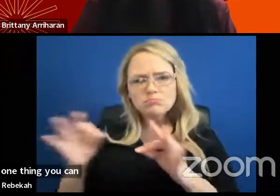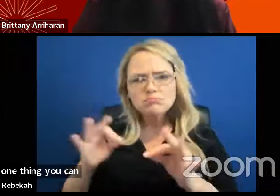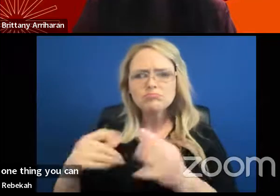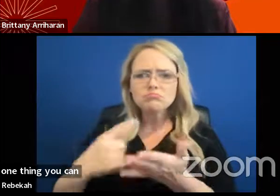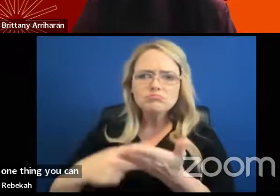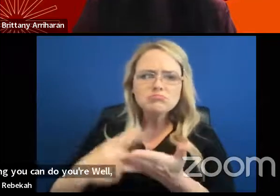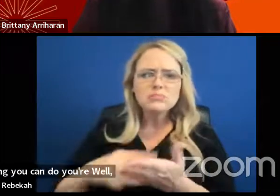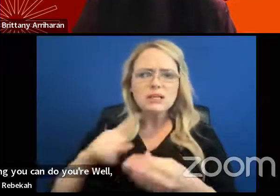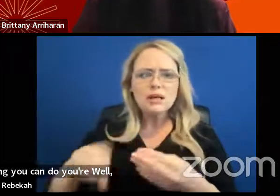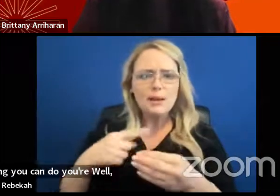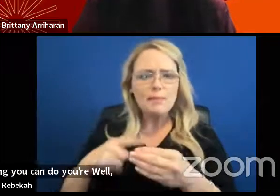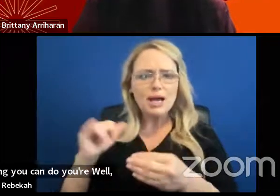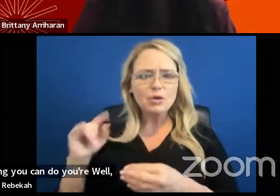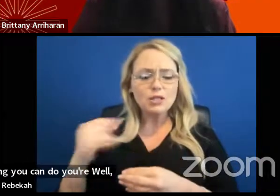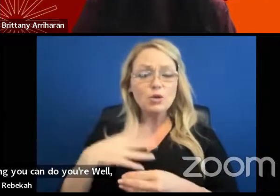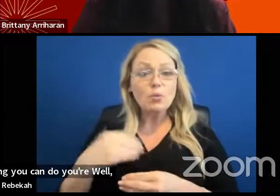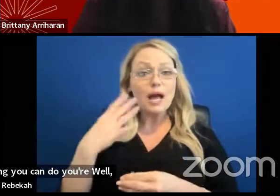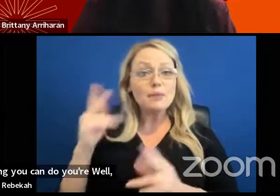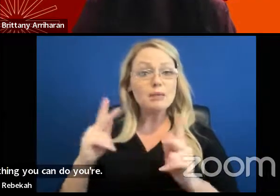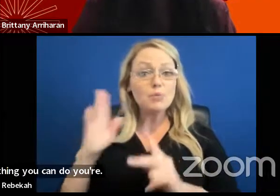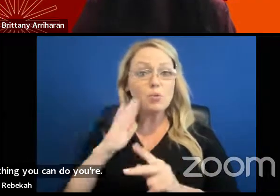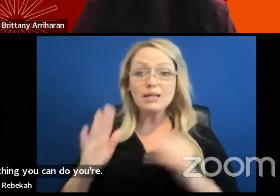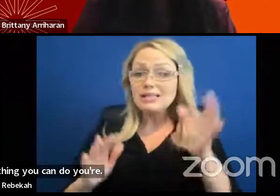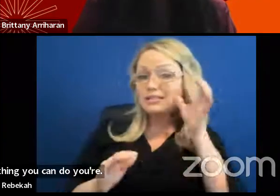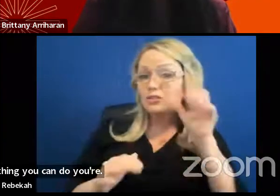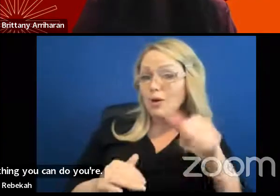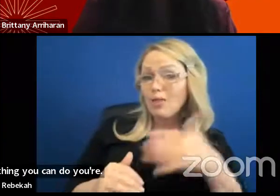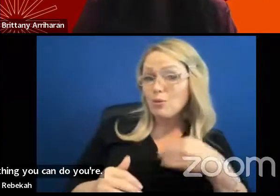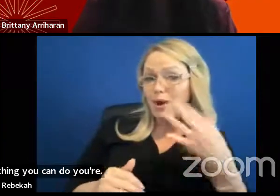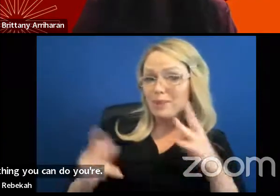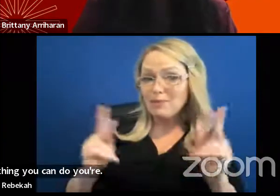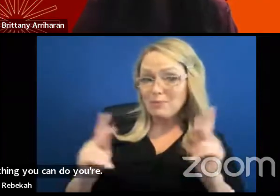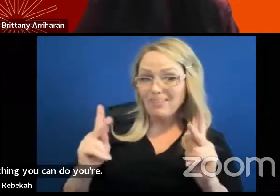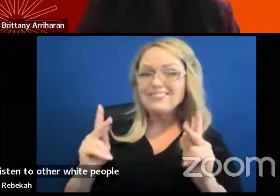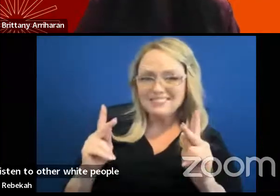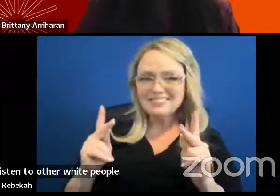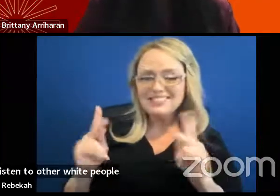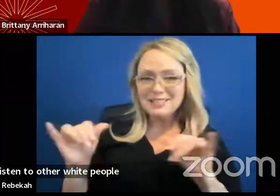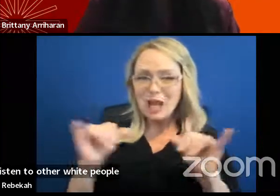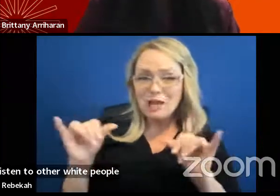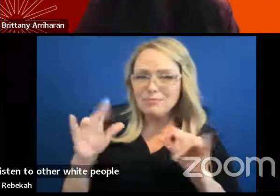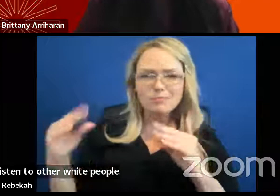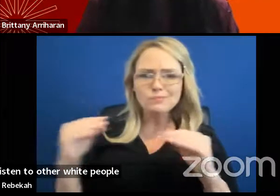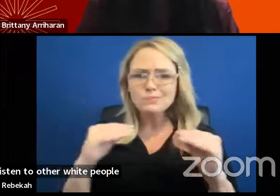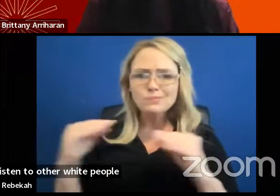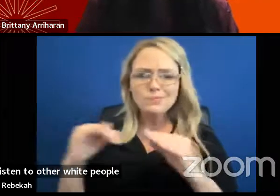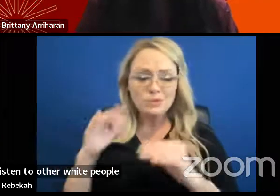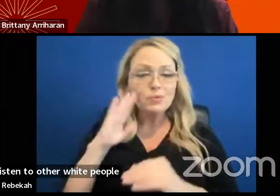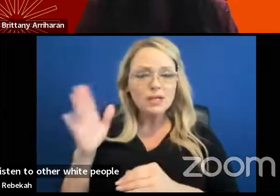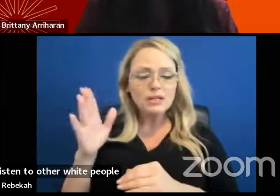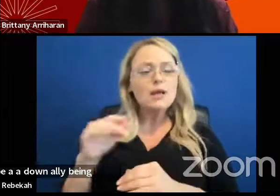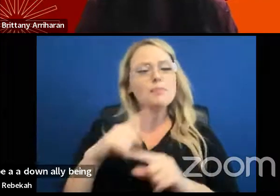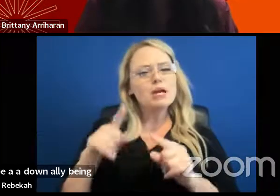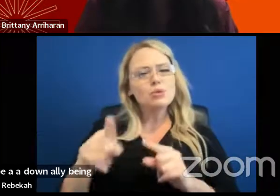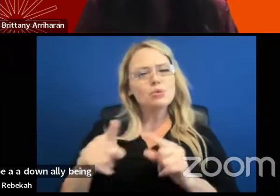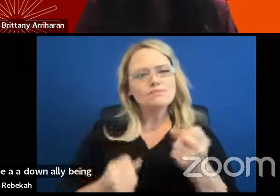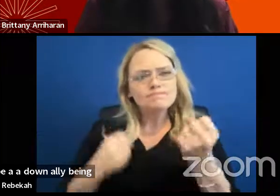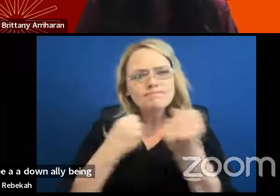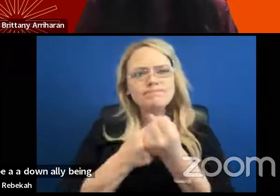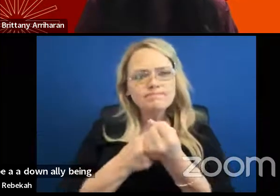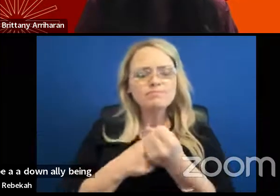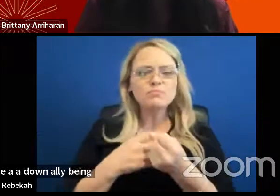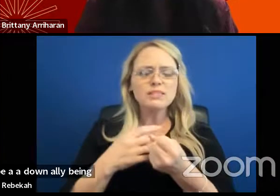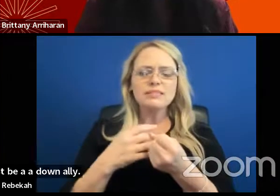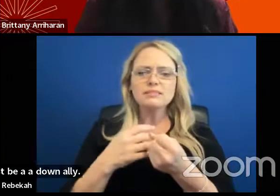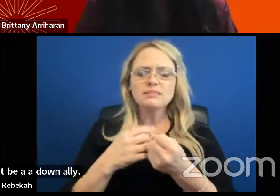people more likely to listen to other white people sometimes, but just be a down ally, be an accomplice, do your